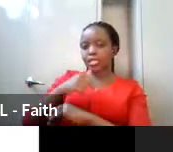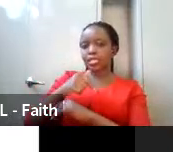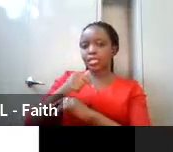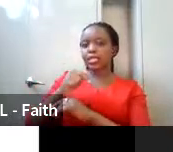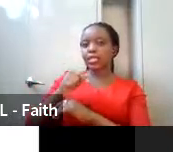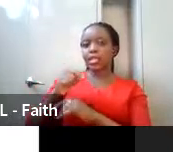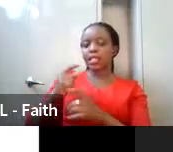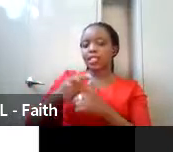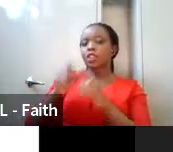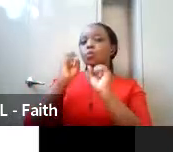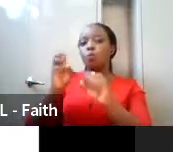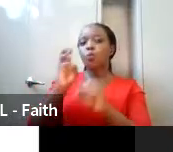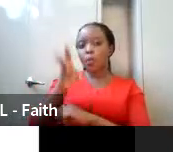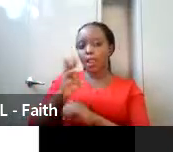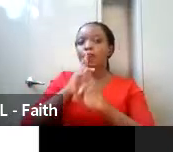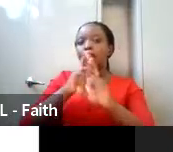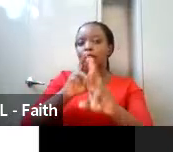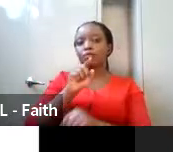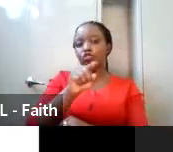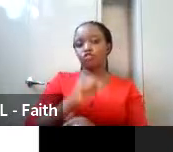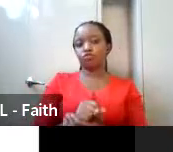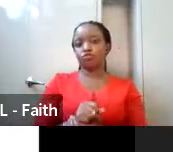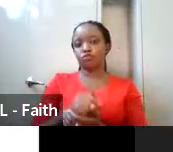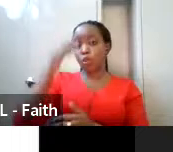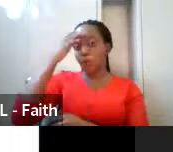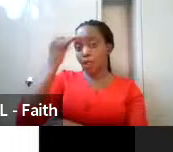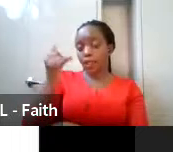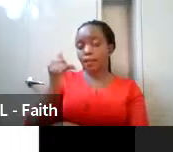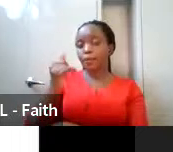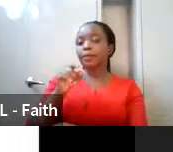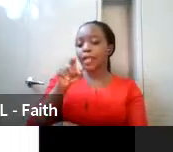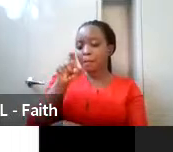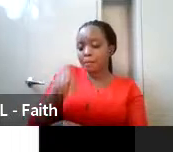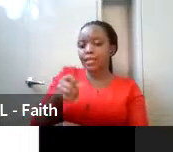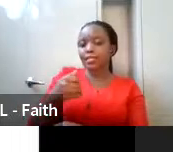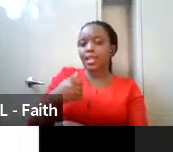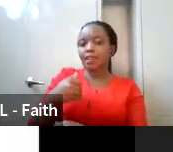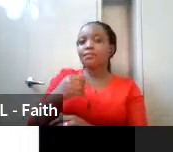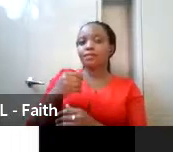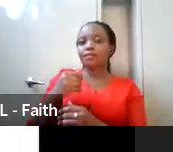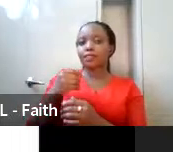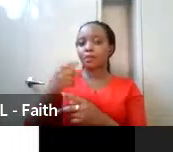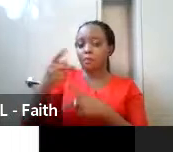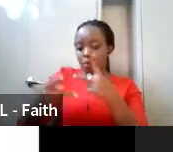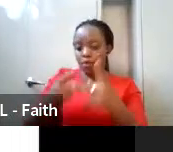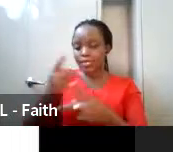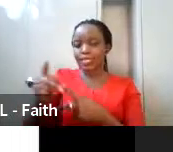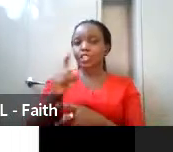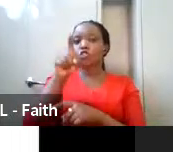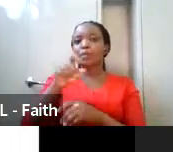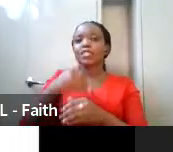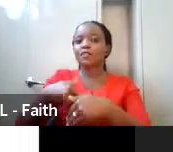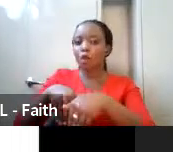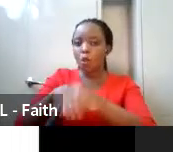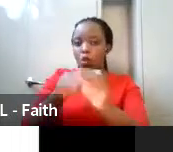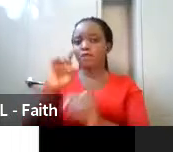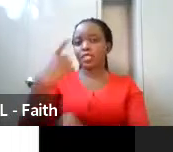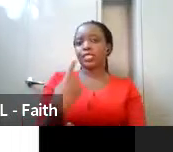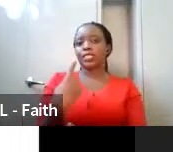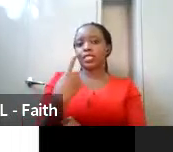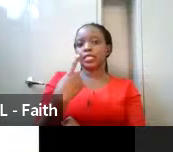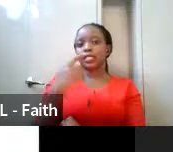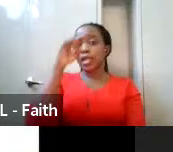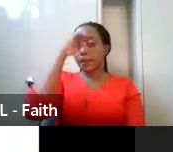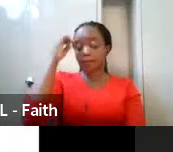issue again. Because there needs to be a couple of procedures that you're going to follow through.